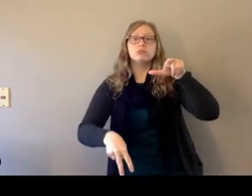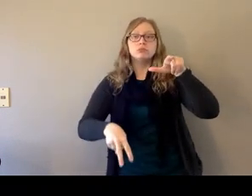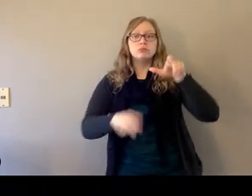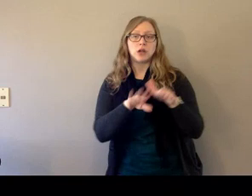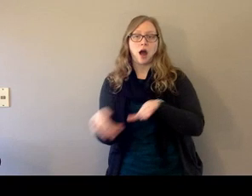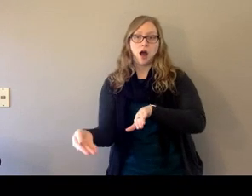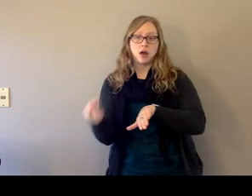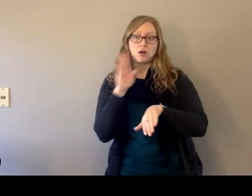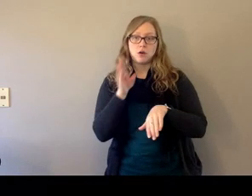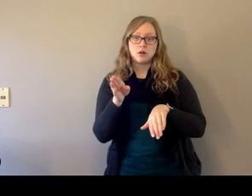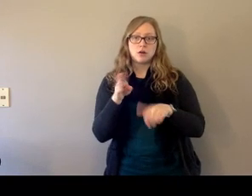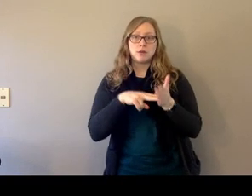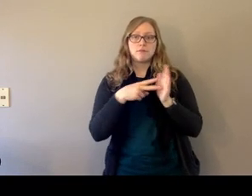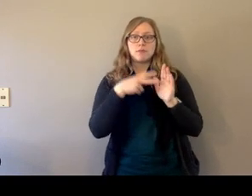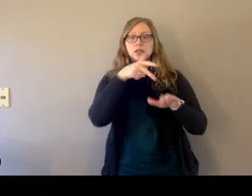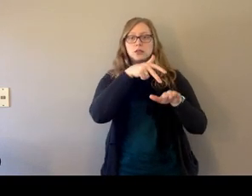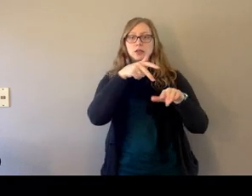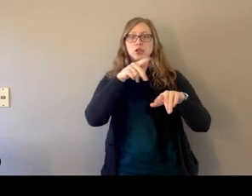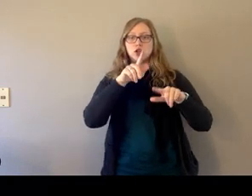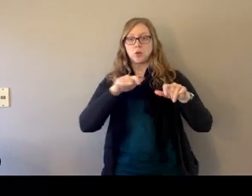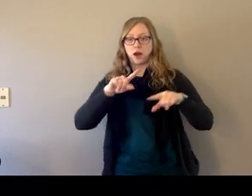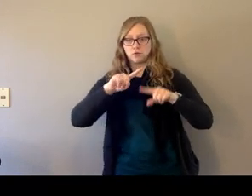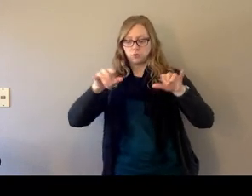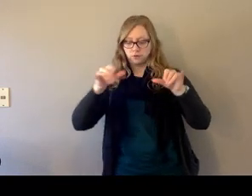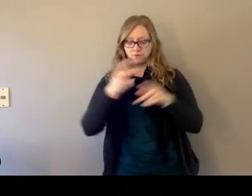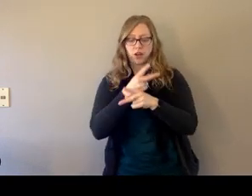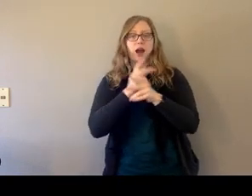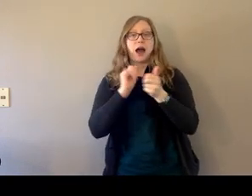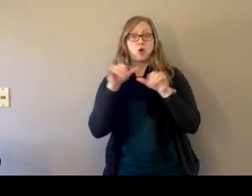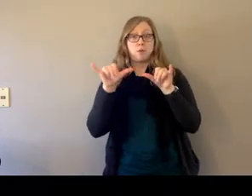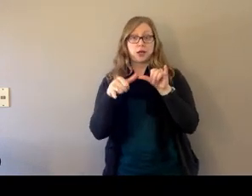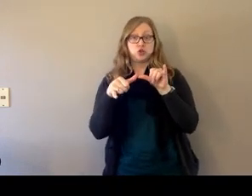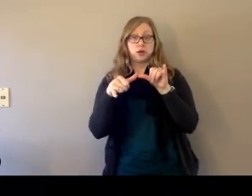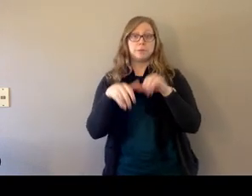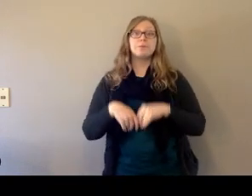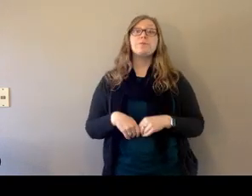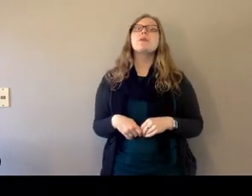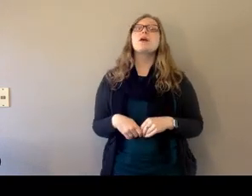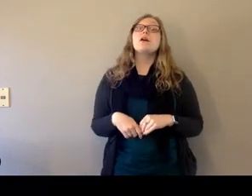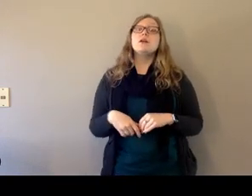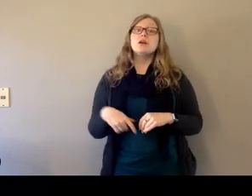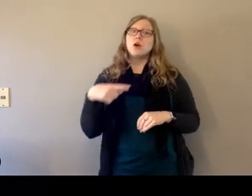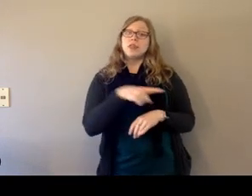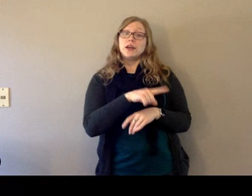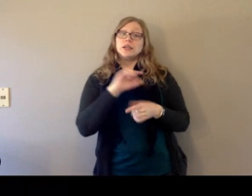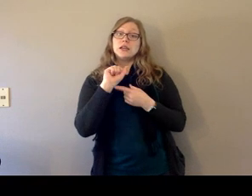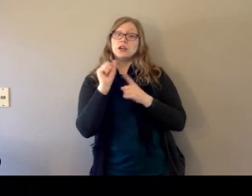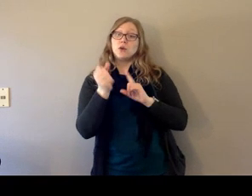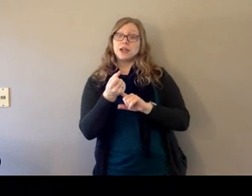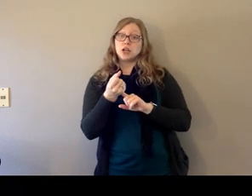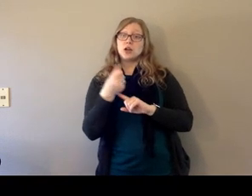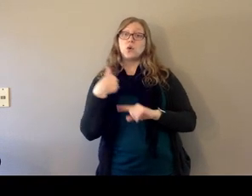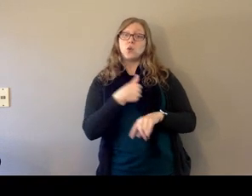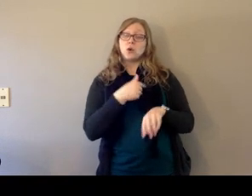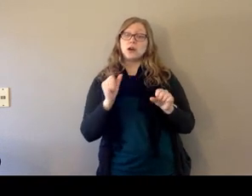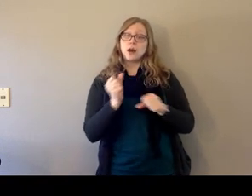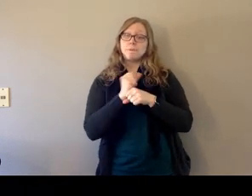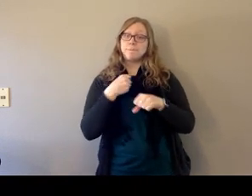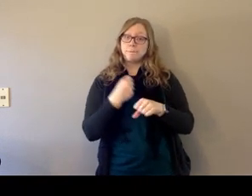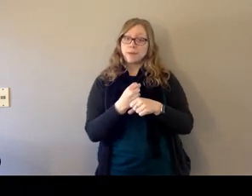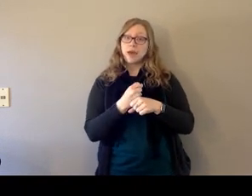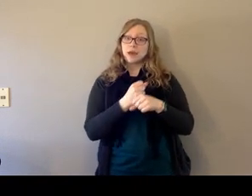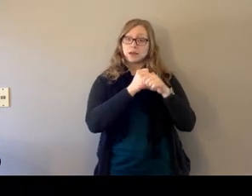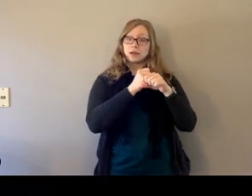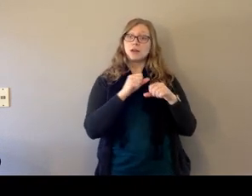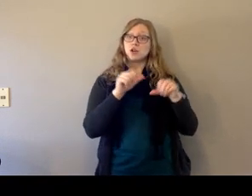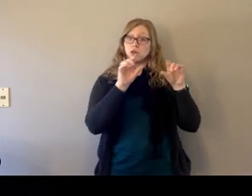So in this particular case, we can make a congruent triangle, and if we have a congruent triangle, then